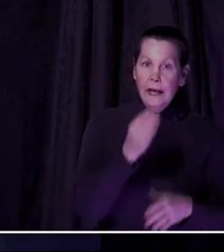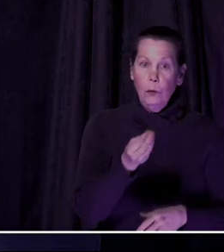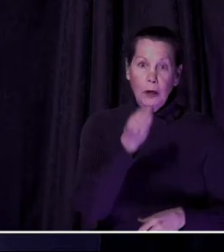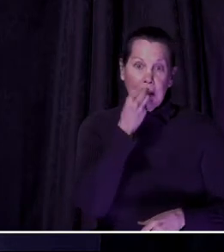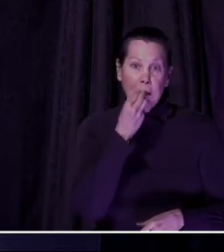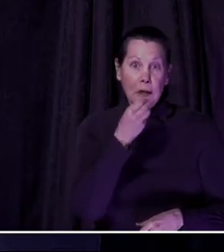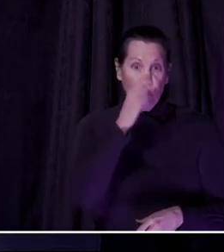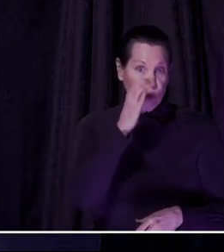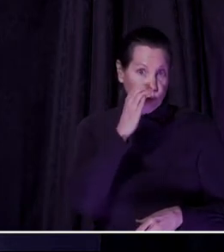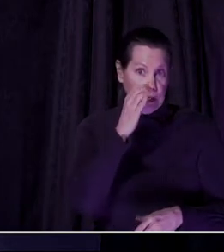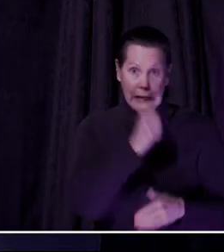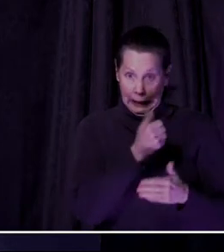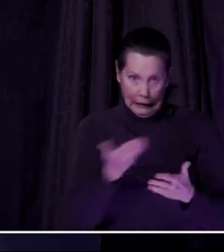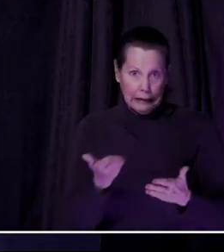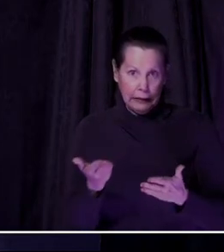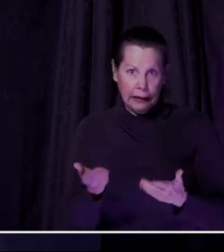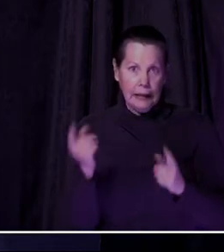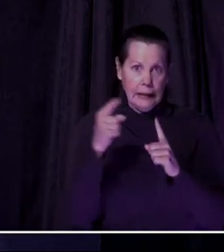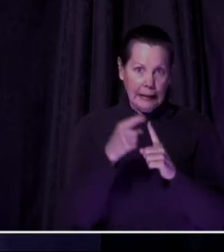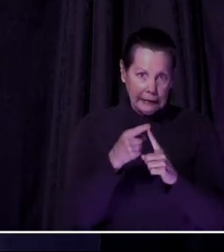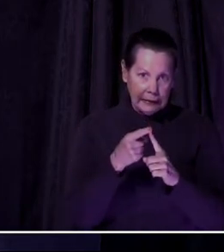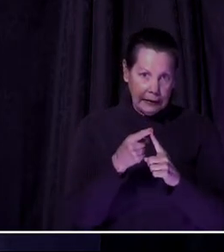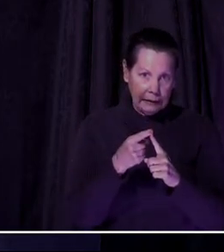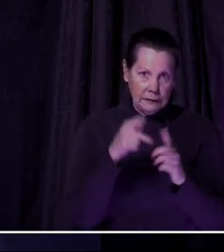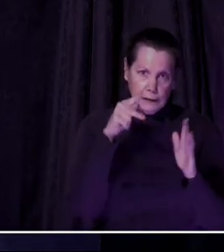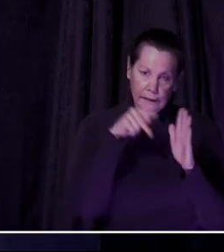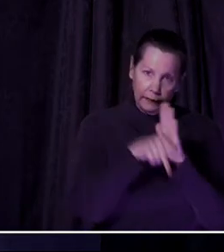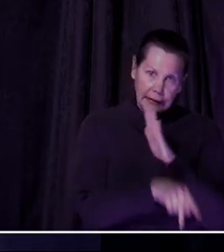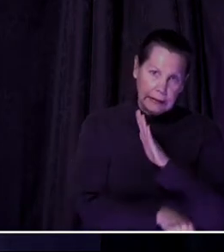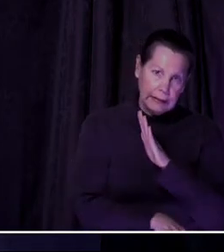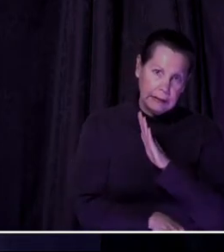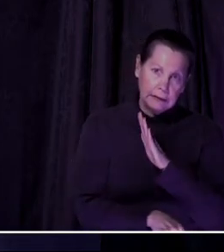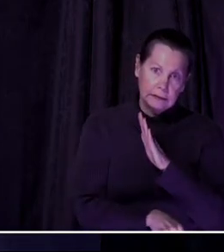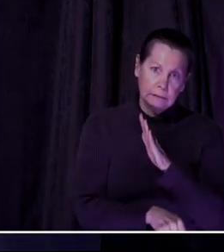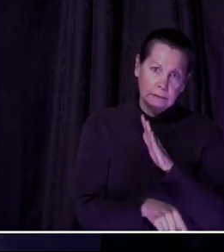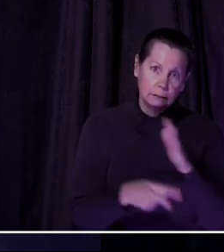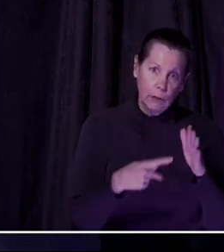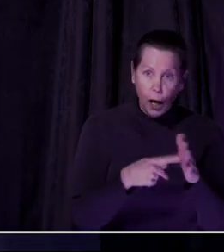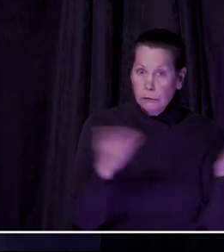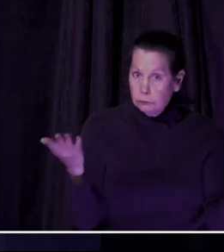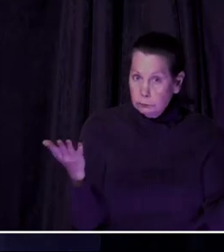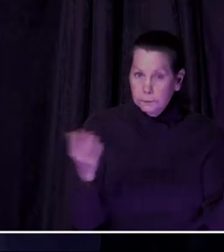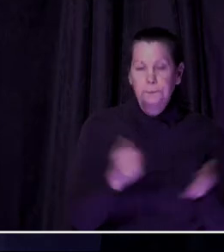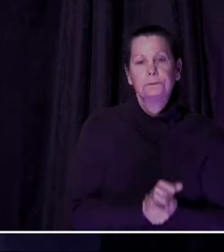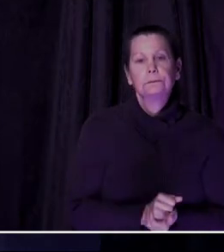or drink anything until they had an opportunity to do it.